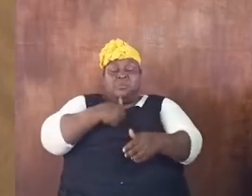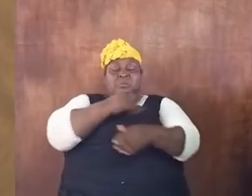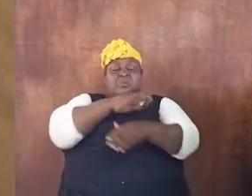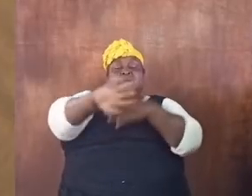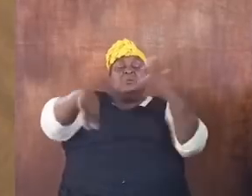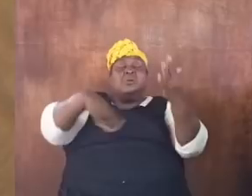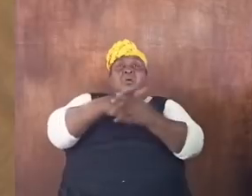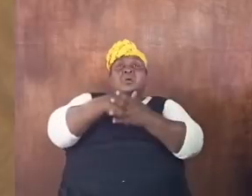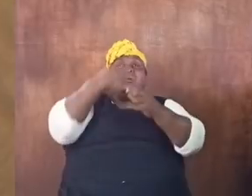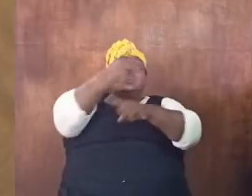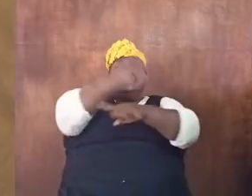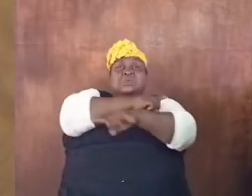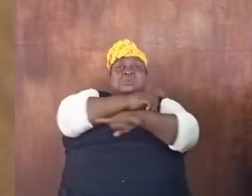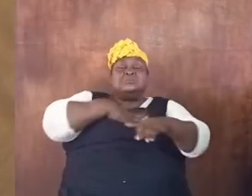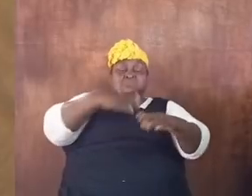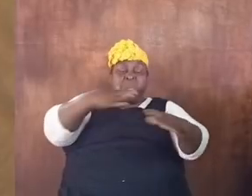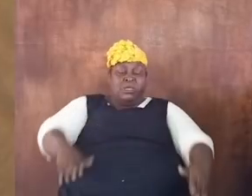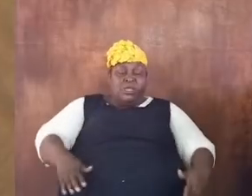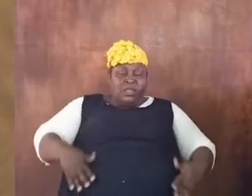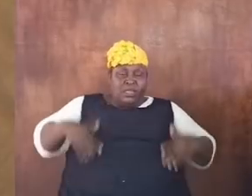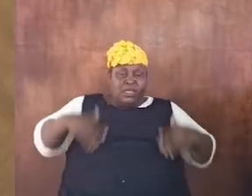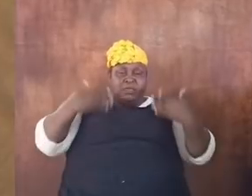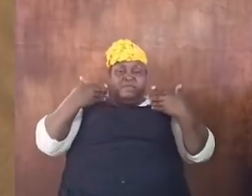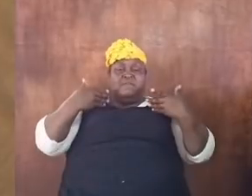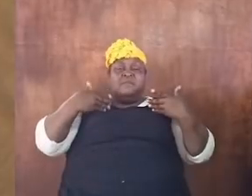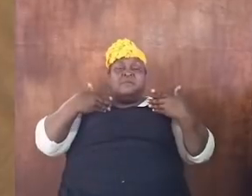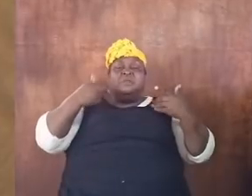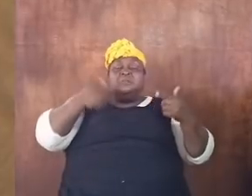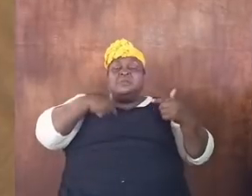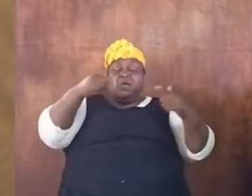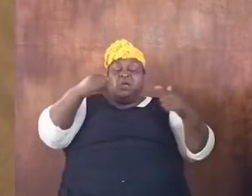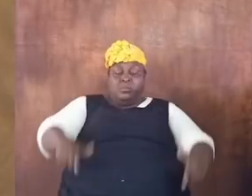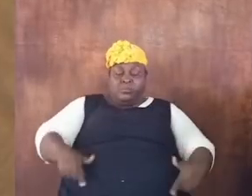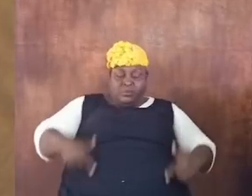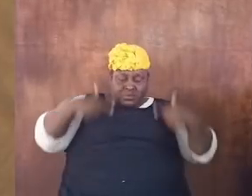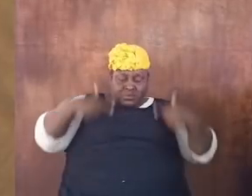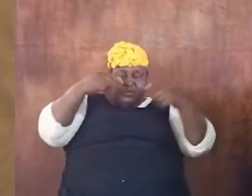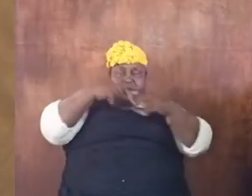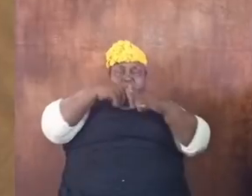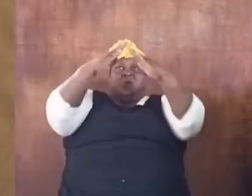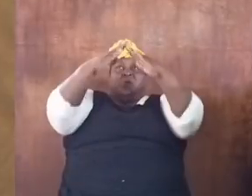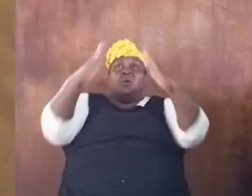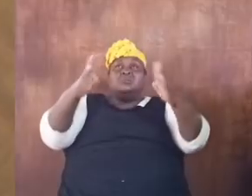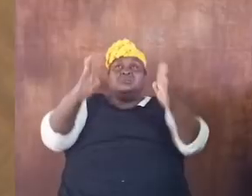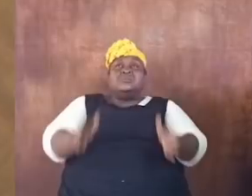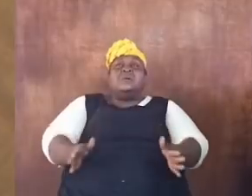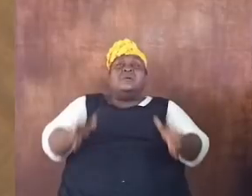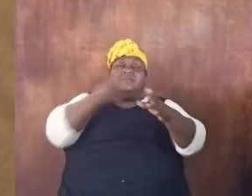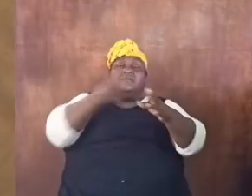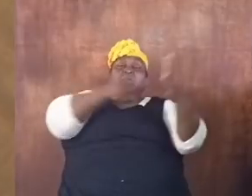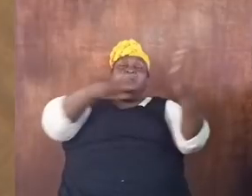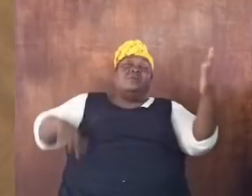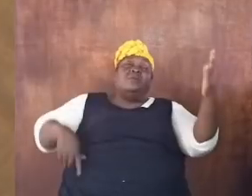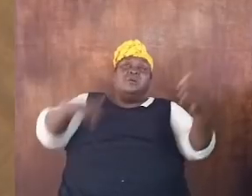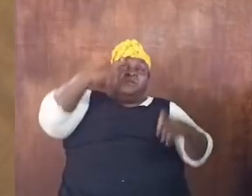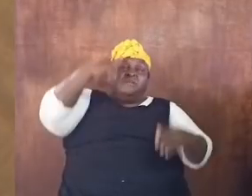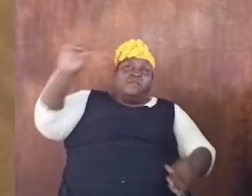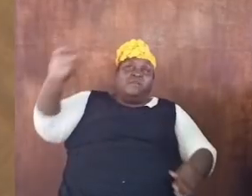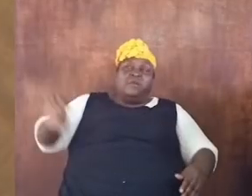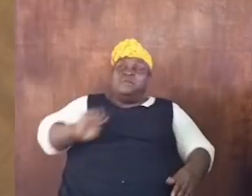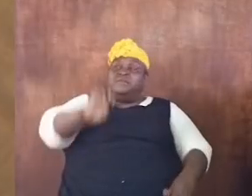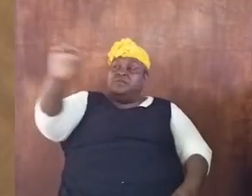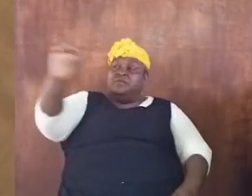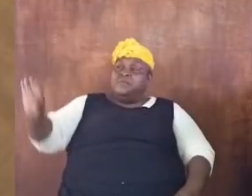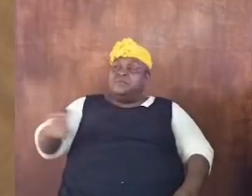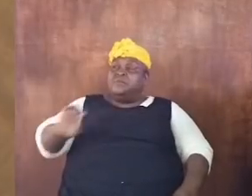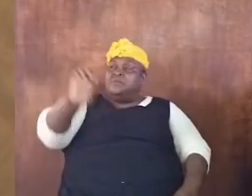me all the days of my life, and I will dwell in the house of the Lord